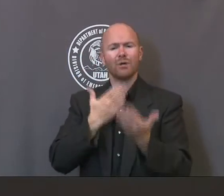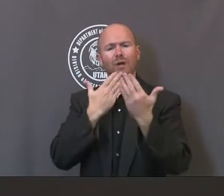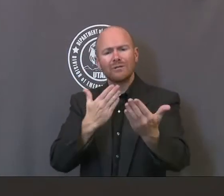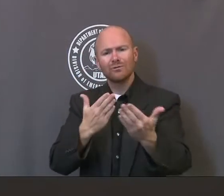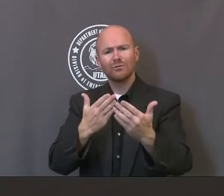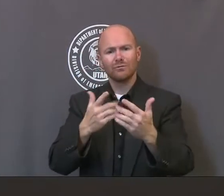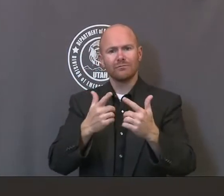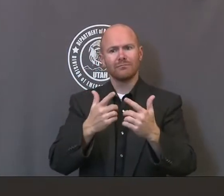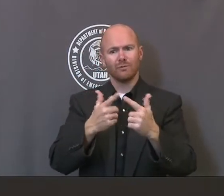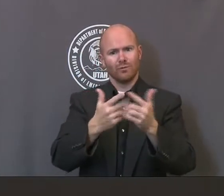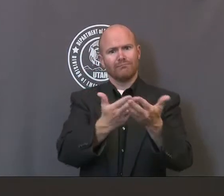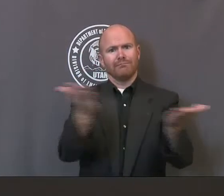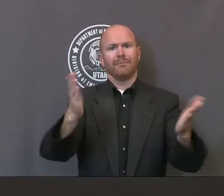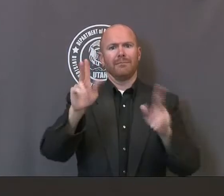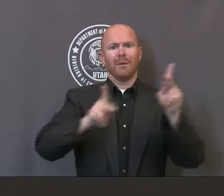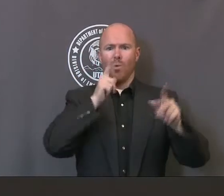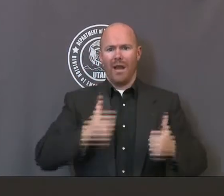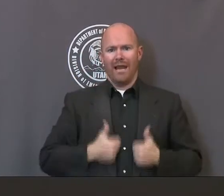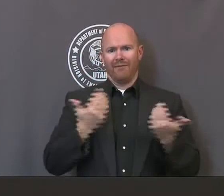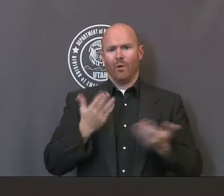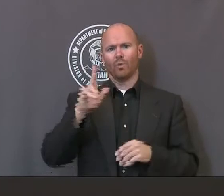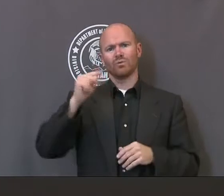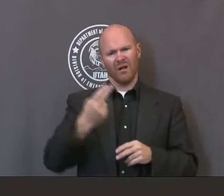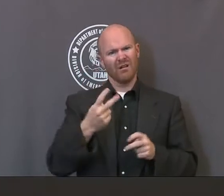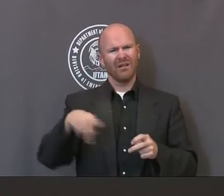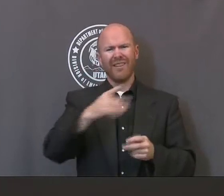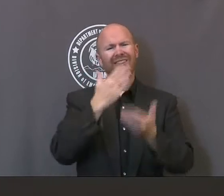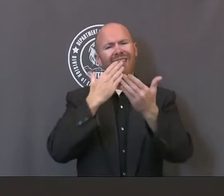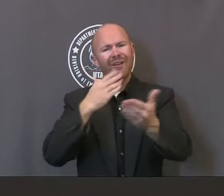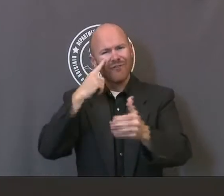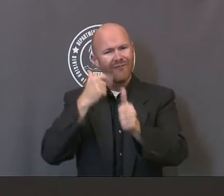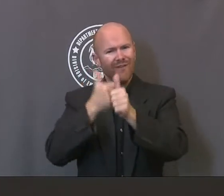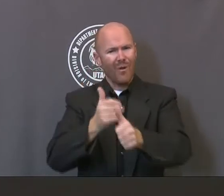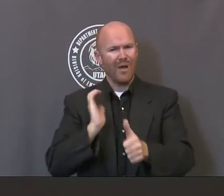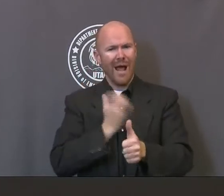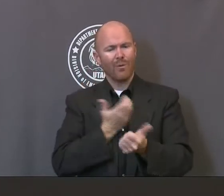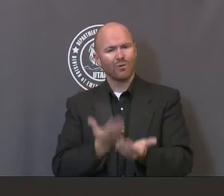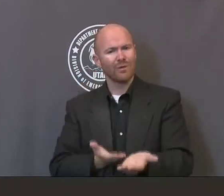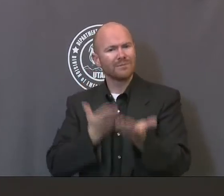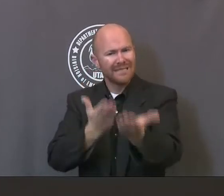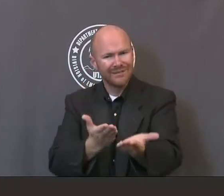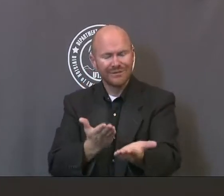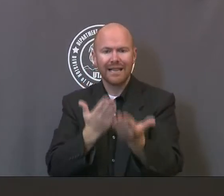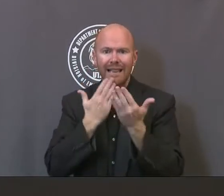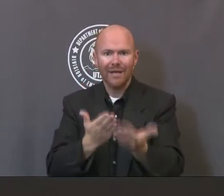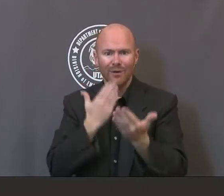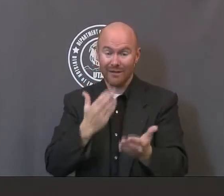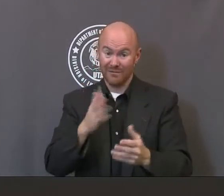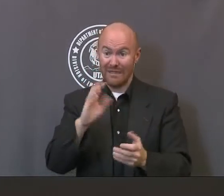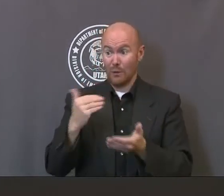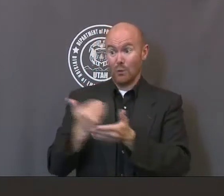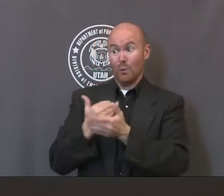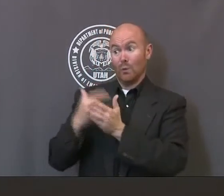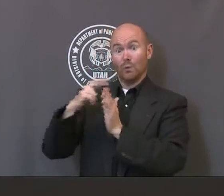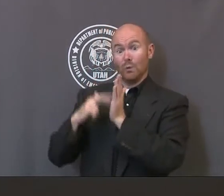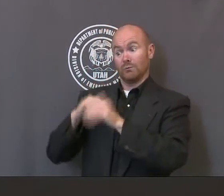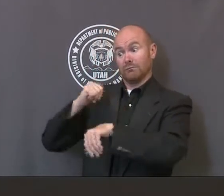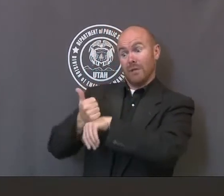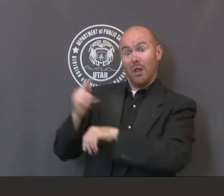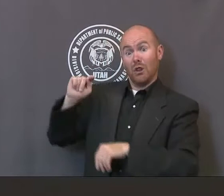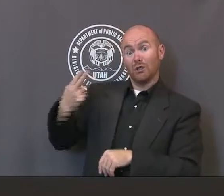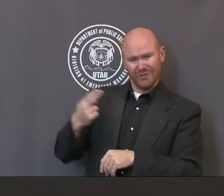obeying the public health orders and directives that will be issued by the Utah Department of Health this week. The gathering restrictions and the